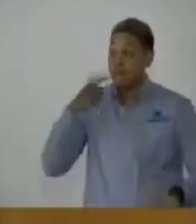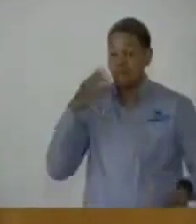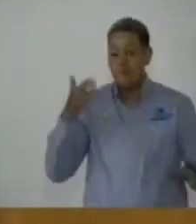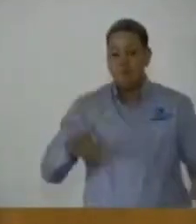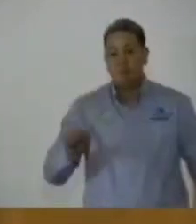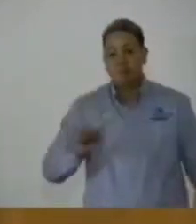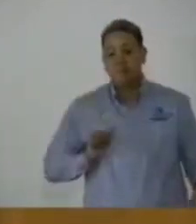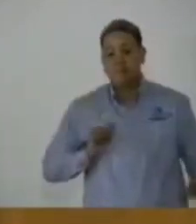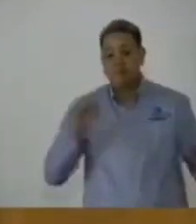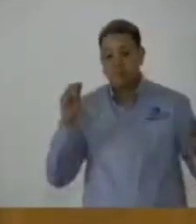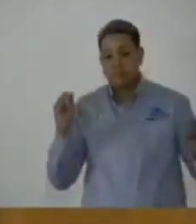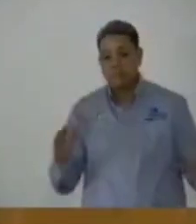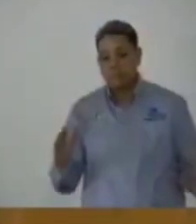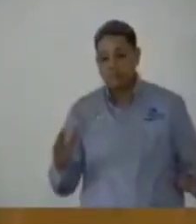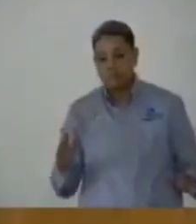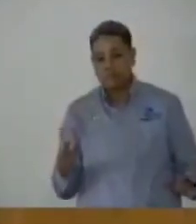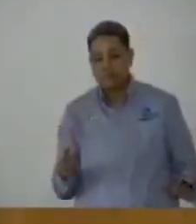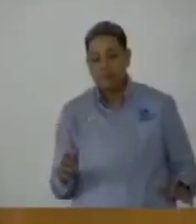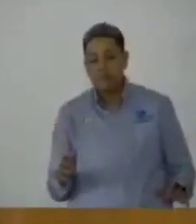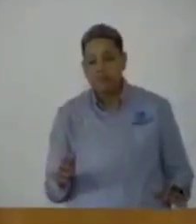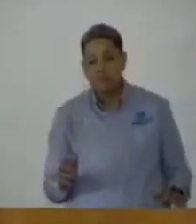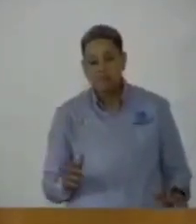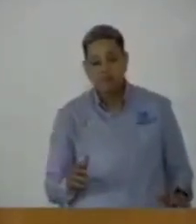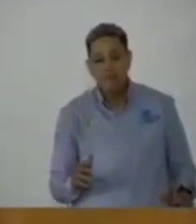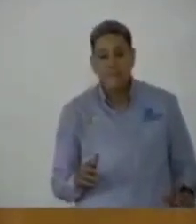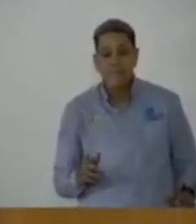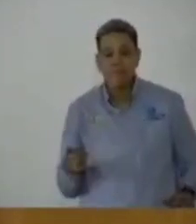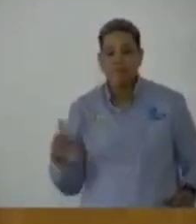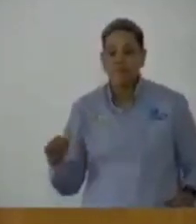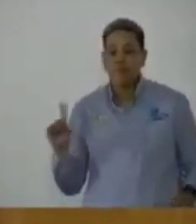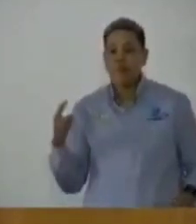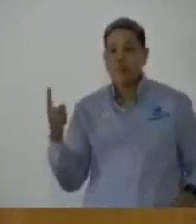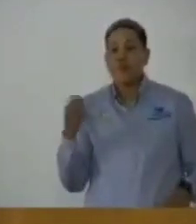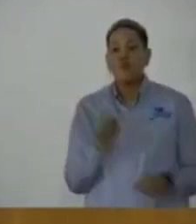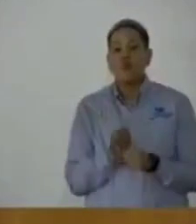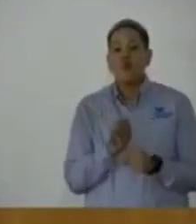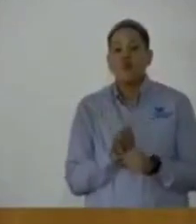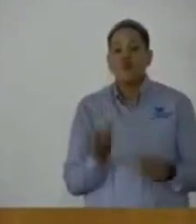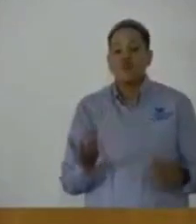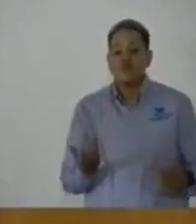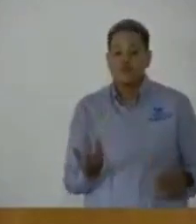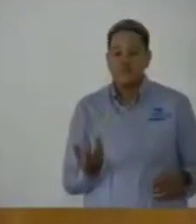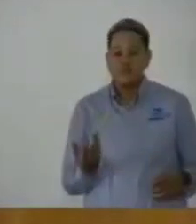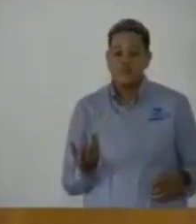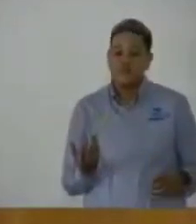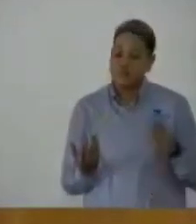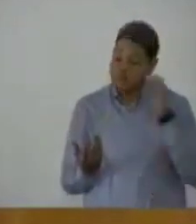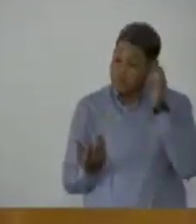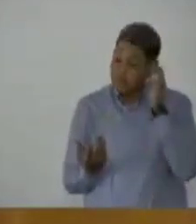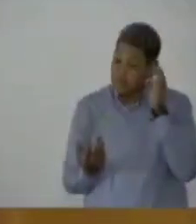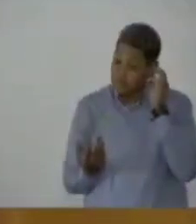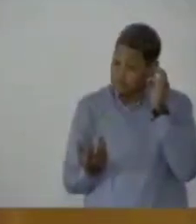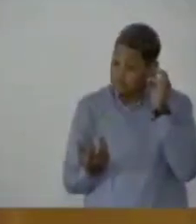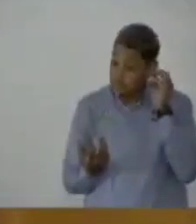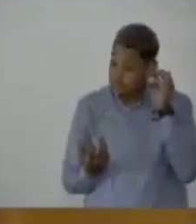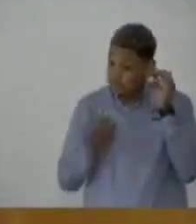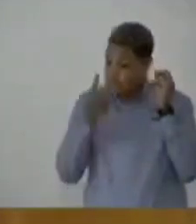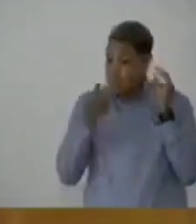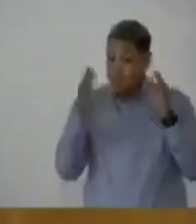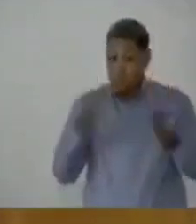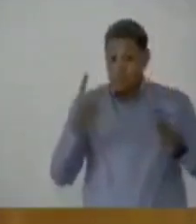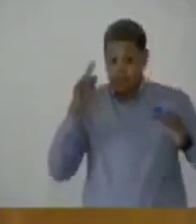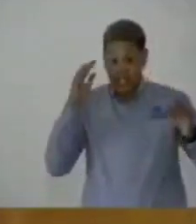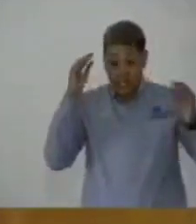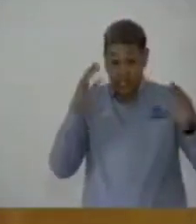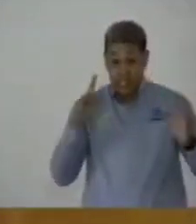a teacher, which it has, and him still only have one work. Yes. So therefore, this person, as the teachers